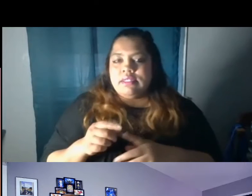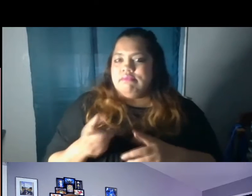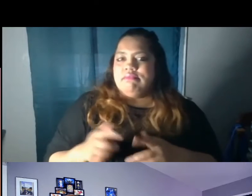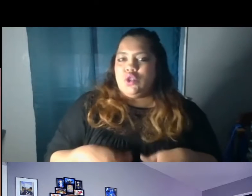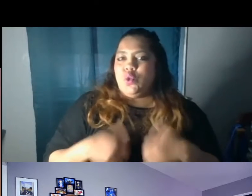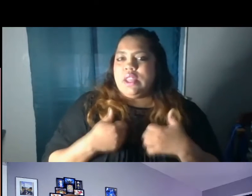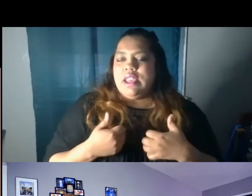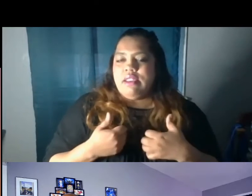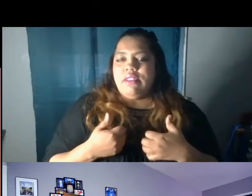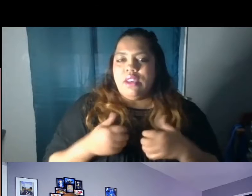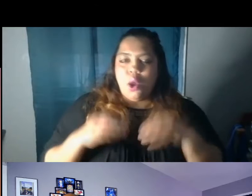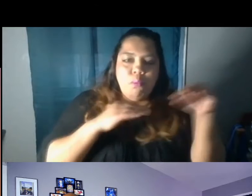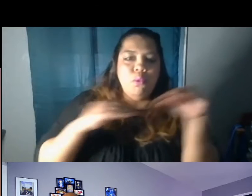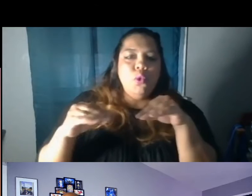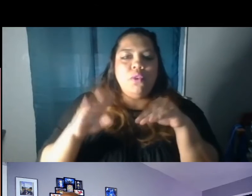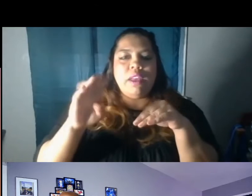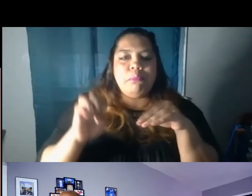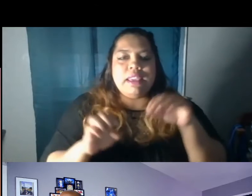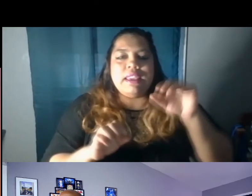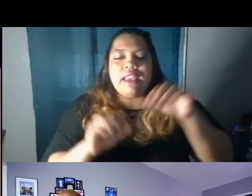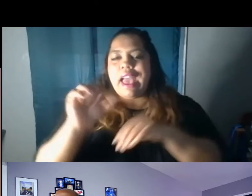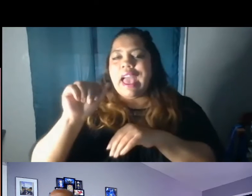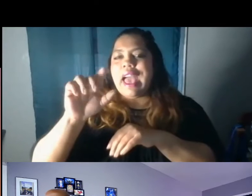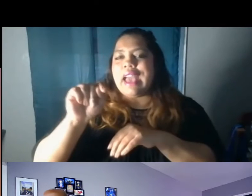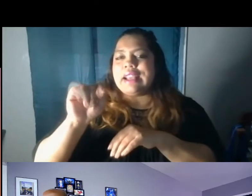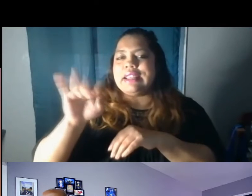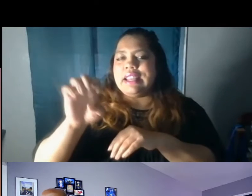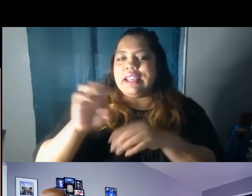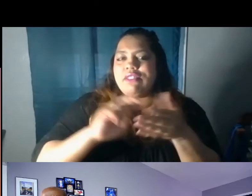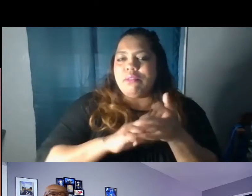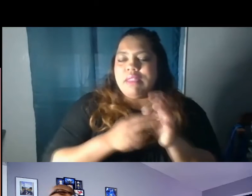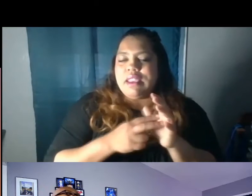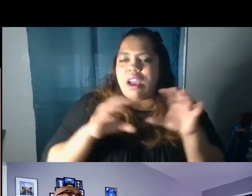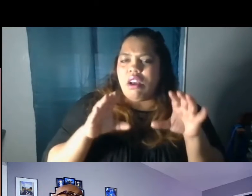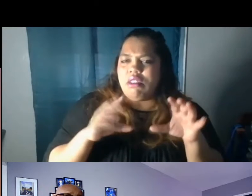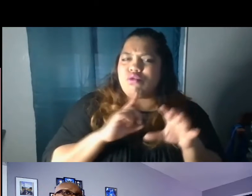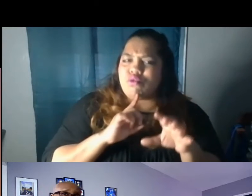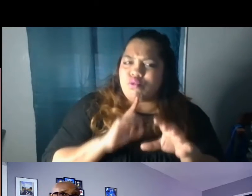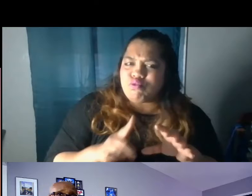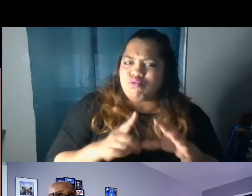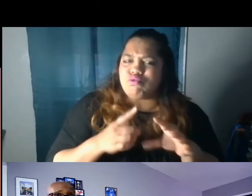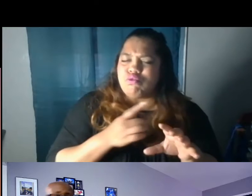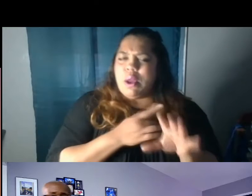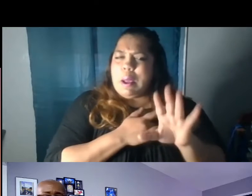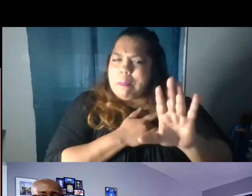authentic, compassionate, transparent, inspired, vibrant, and